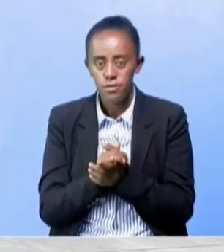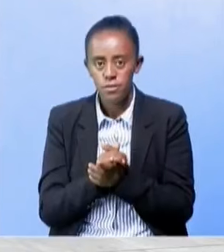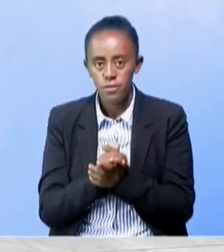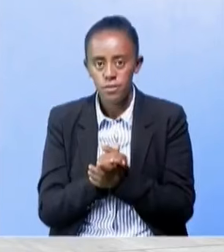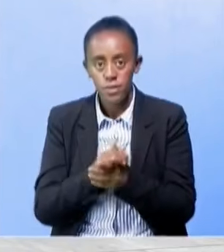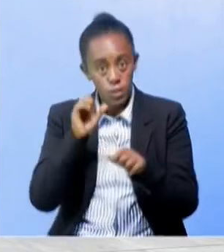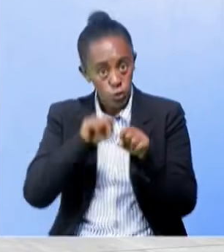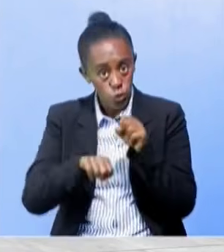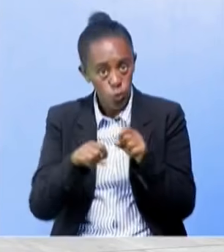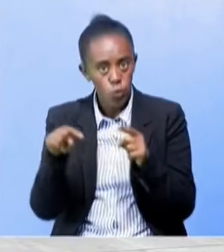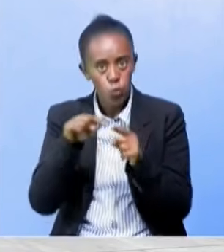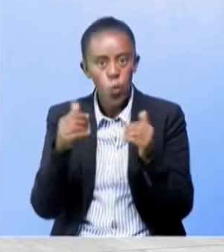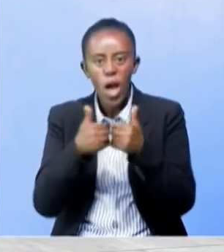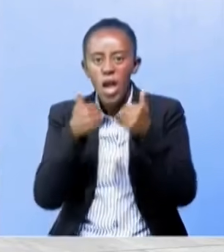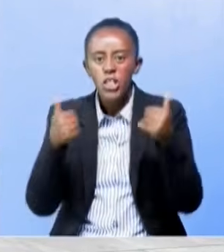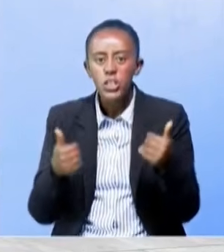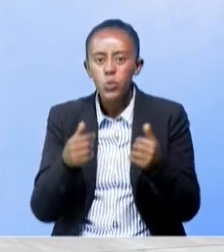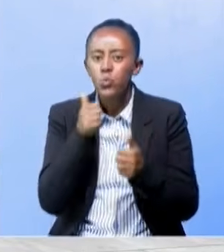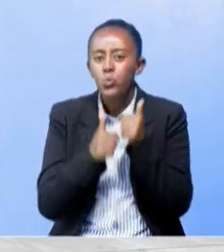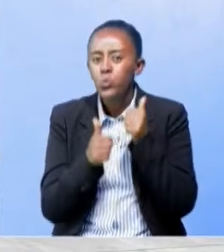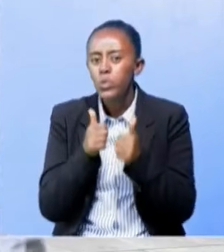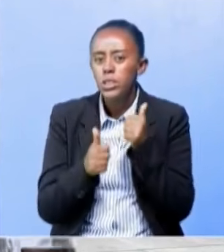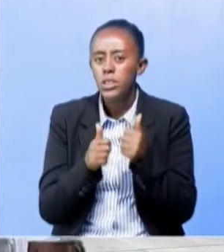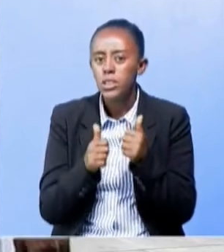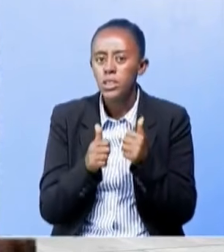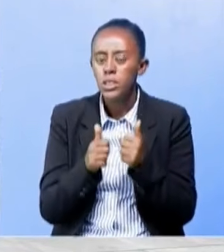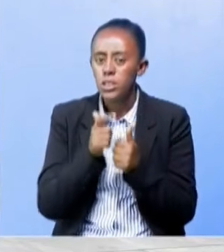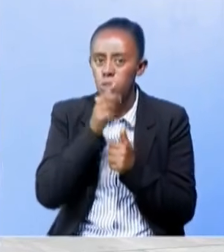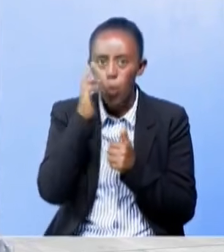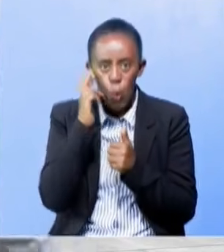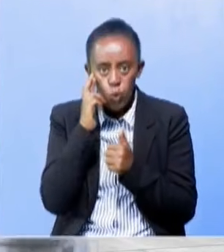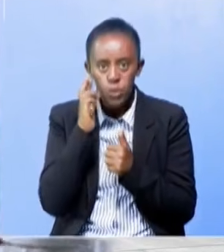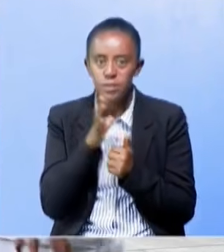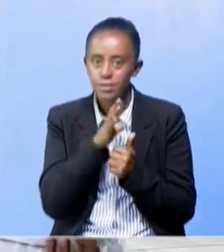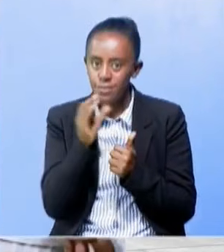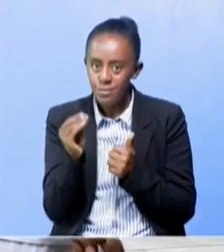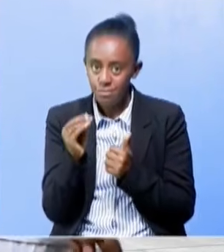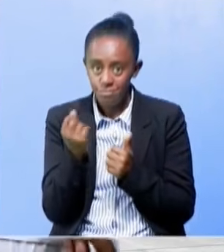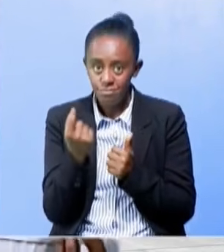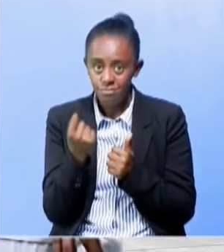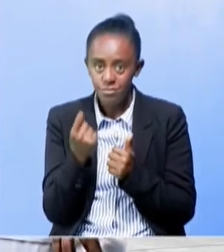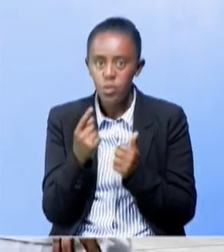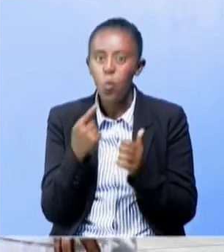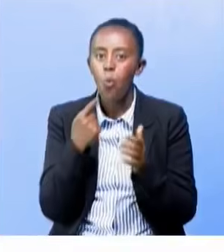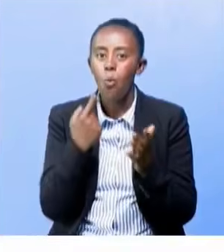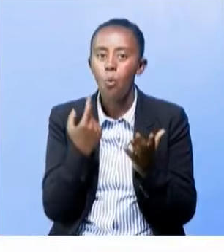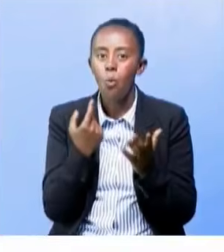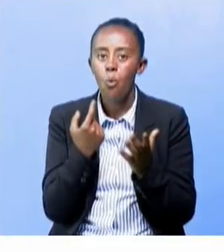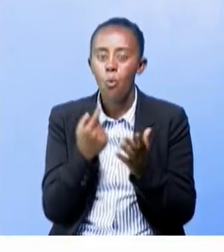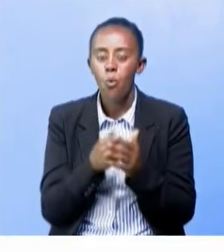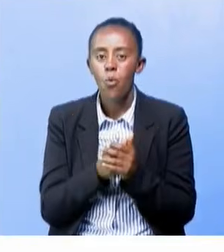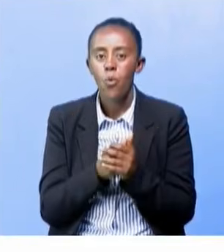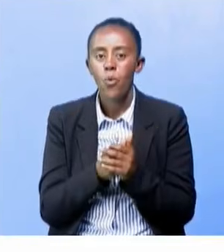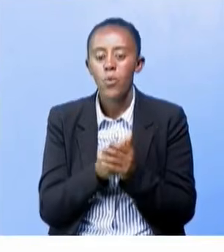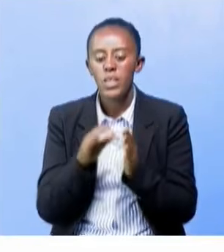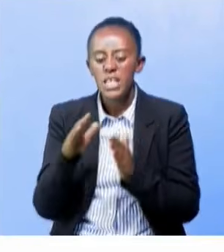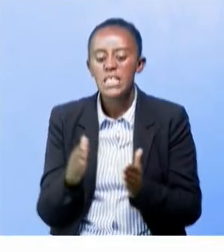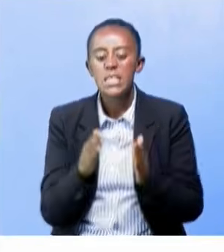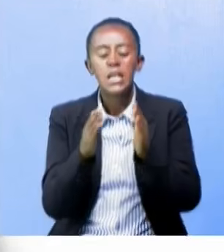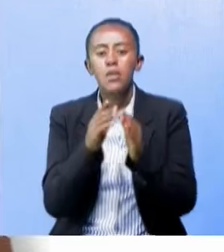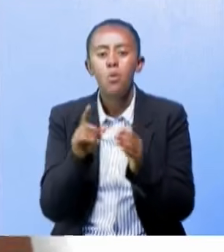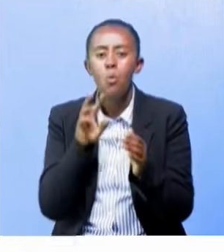So, to identify which one is the cause, yes, what about the streets were